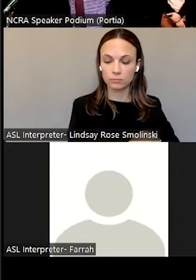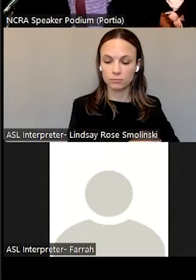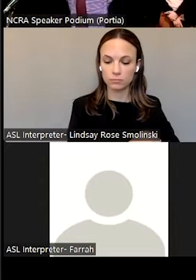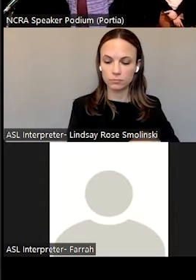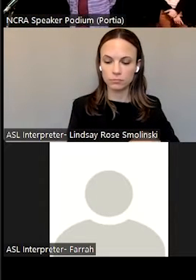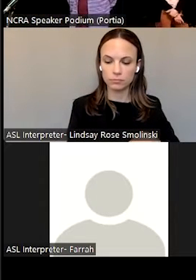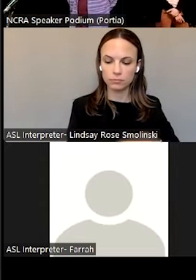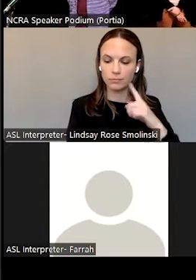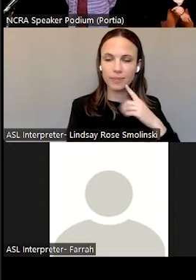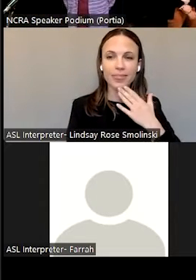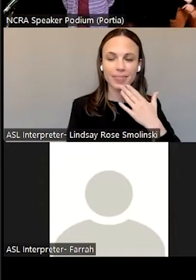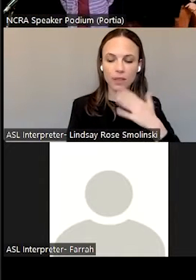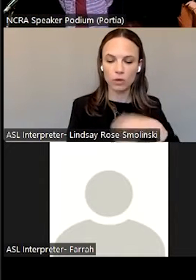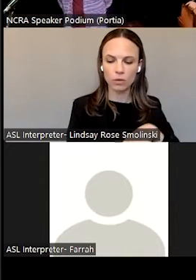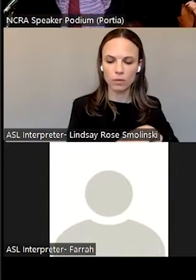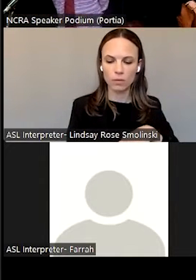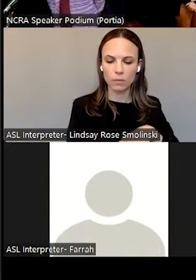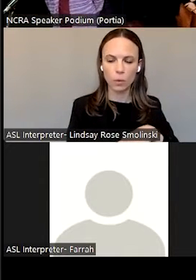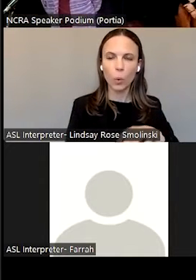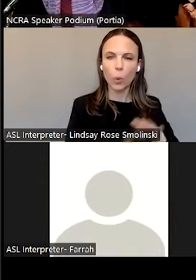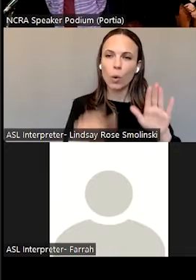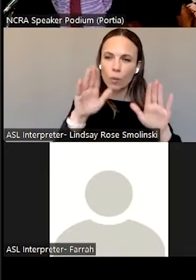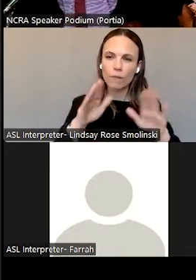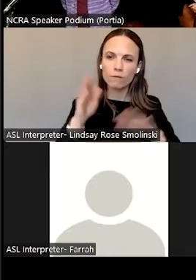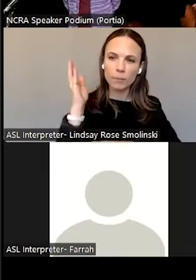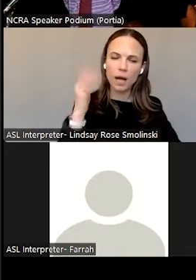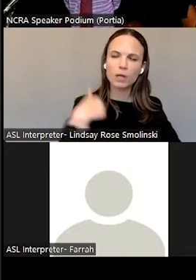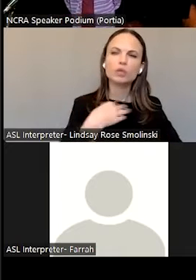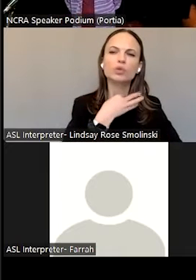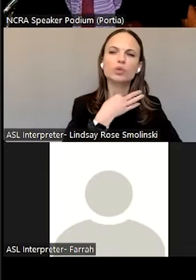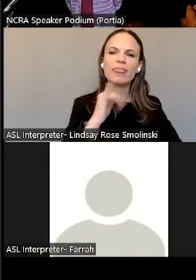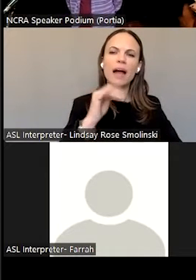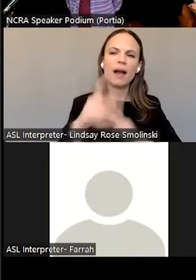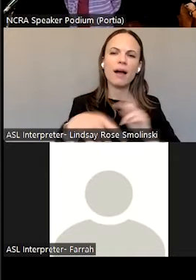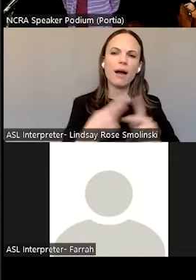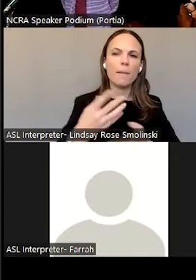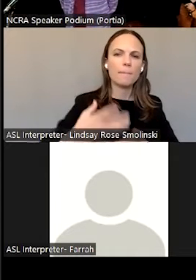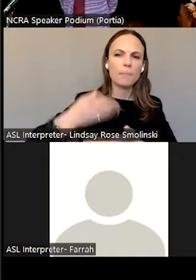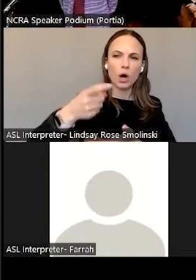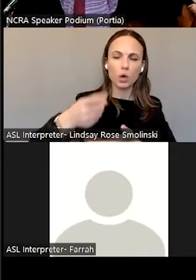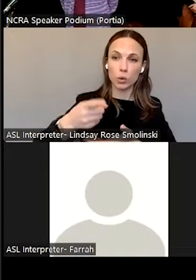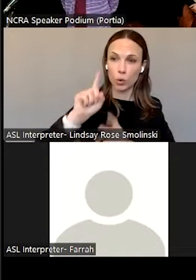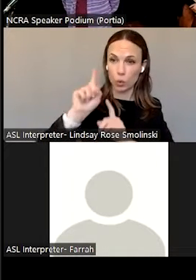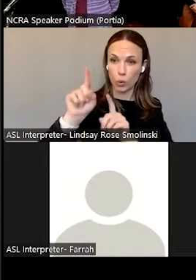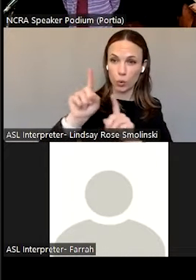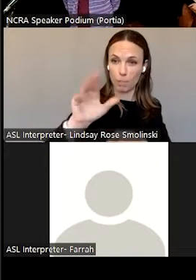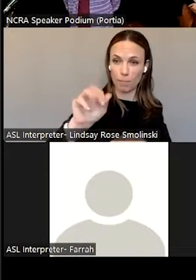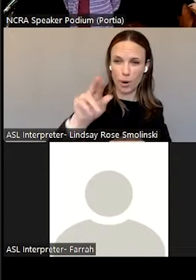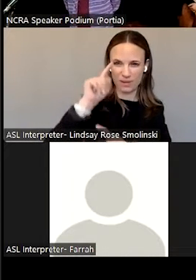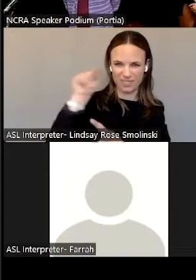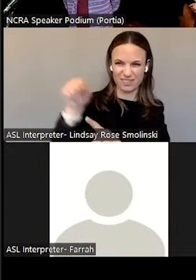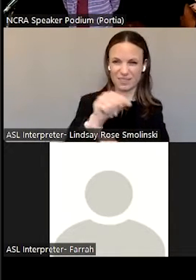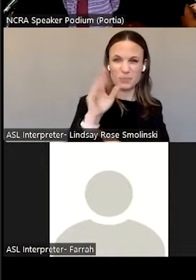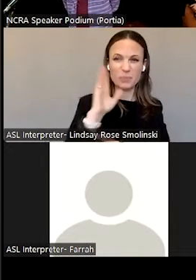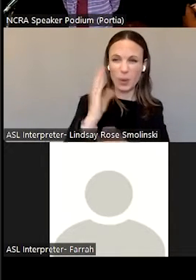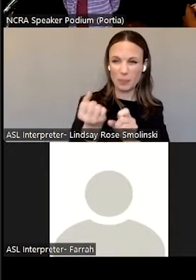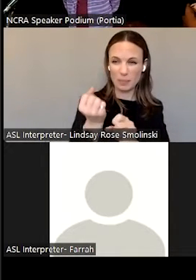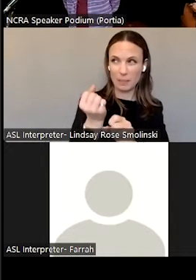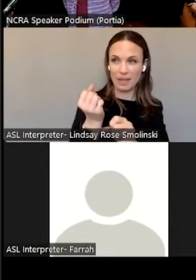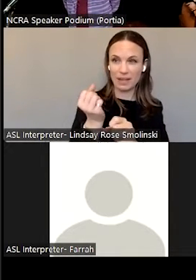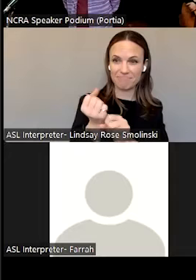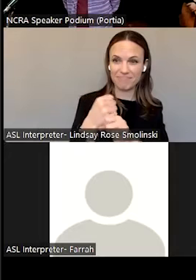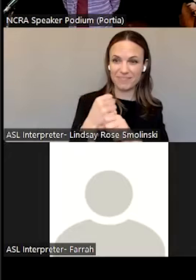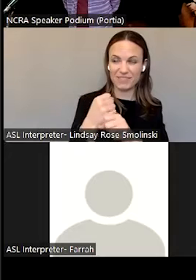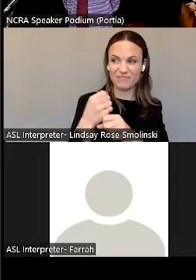Thank you, Lawrence. Great presentation. I'm just curious, with those types of bottles out there, do you hit up the bars? Because they're the ones that are probably going to generate the most of these